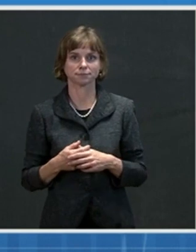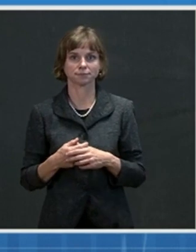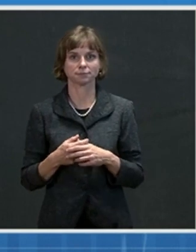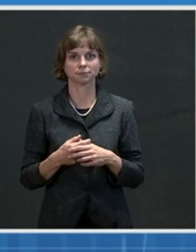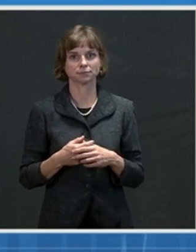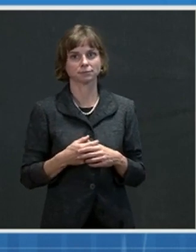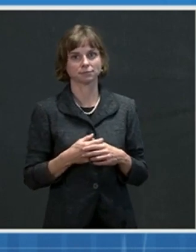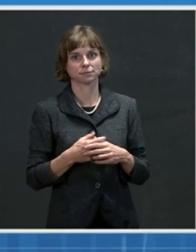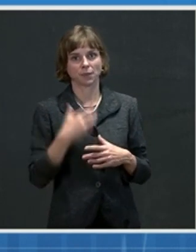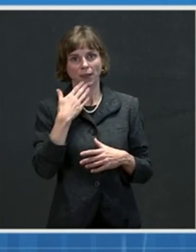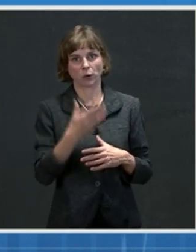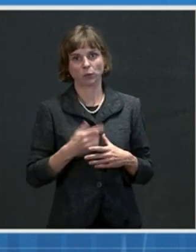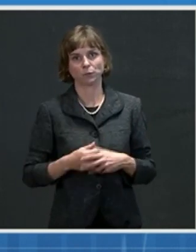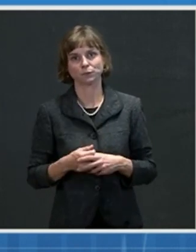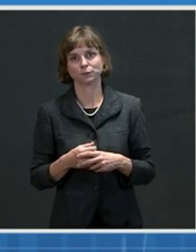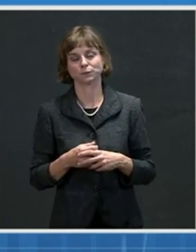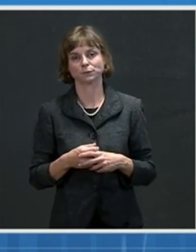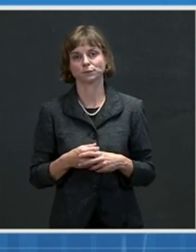Thanks.